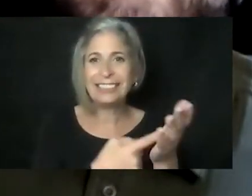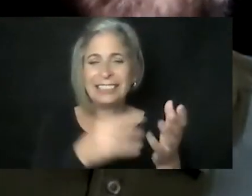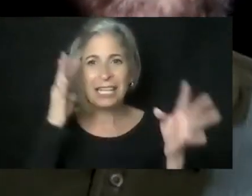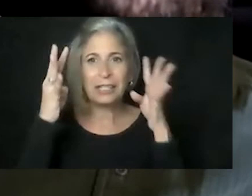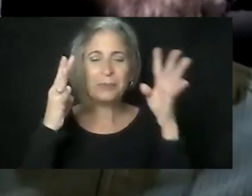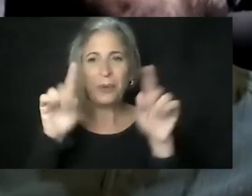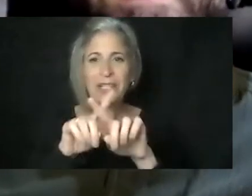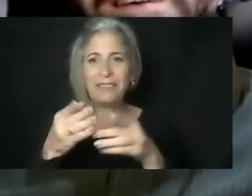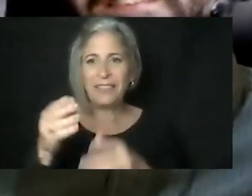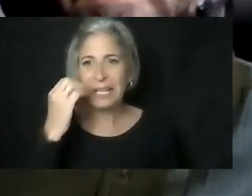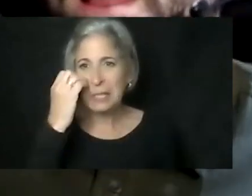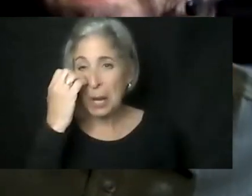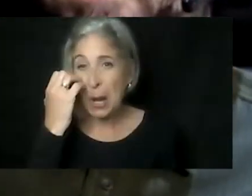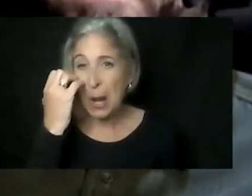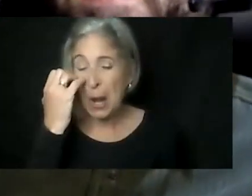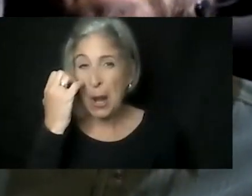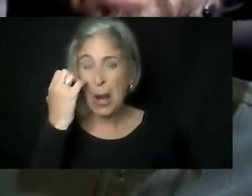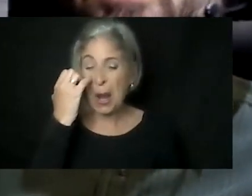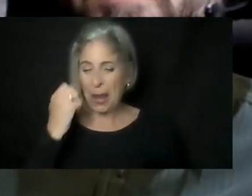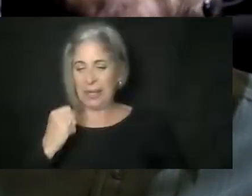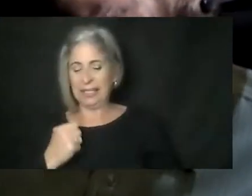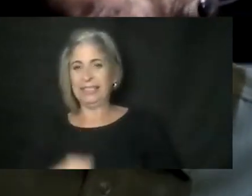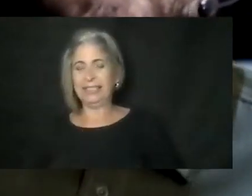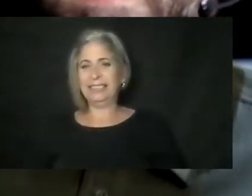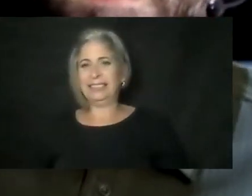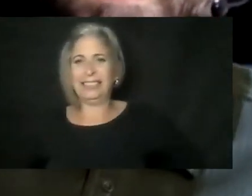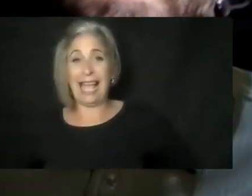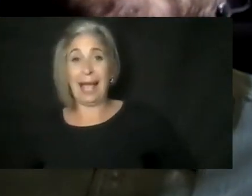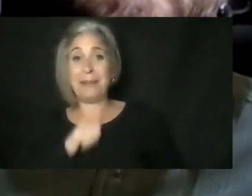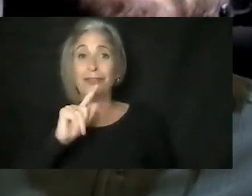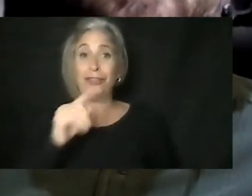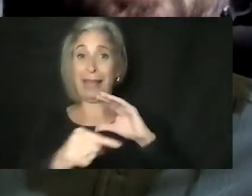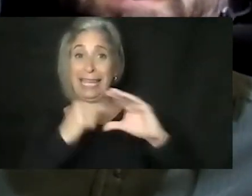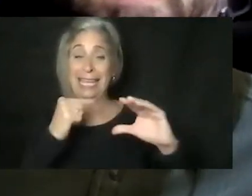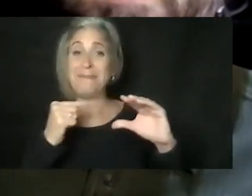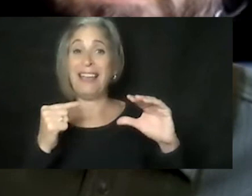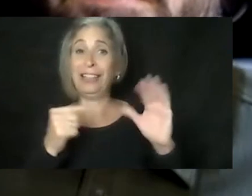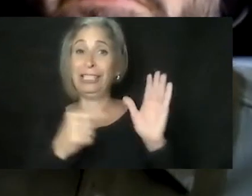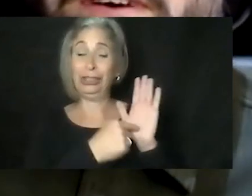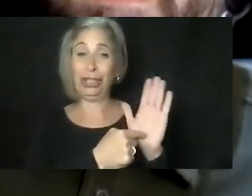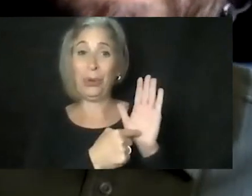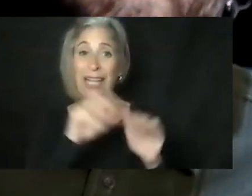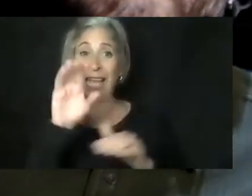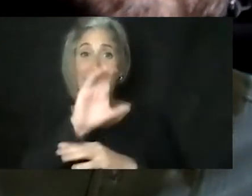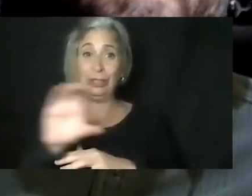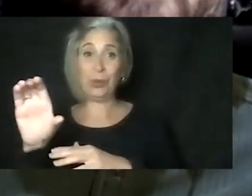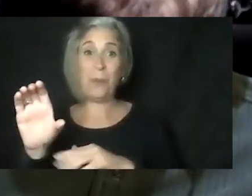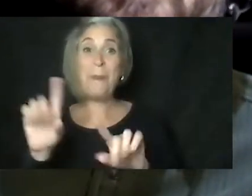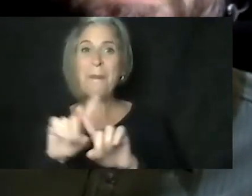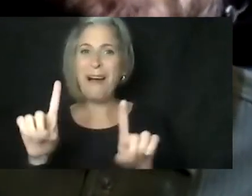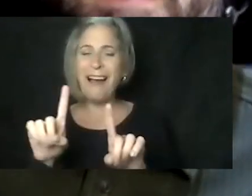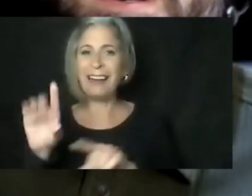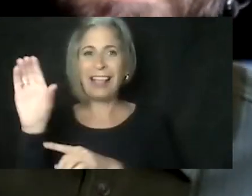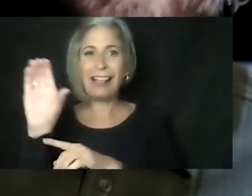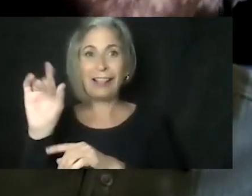So absolutely, send me an email. I'm not sure if my email is showing on Zoom, but Claudio, feel